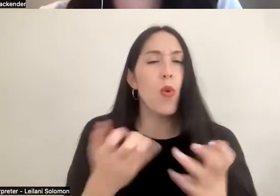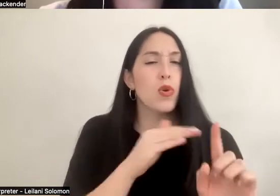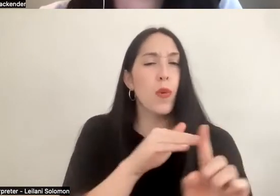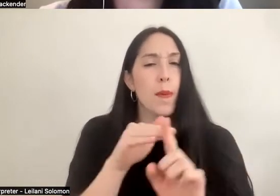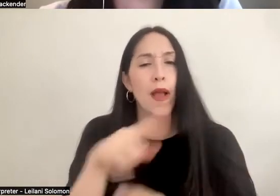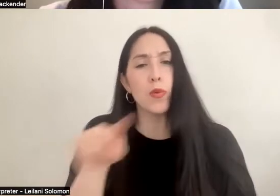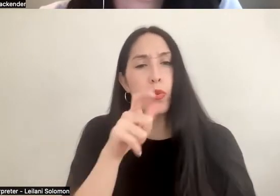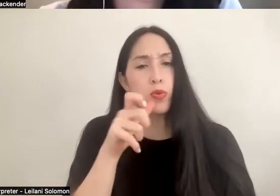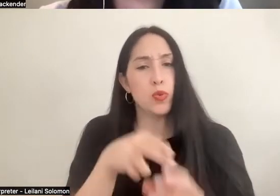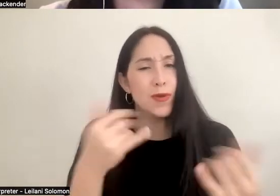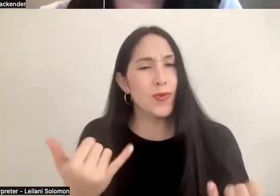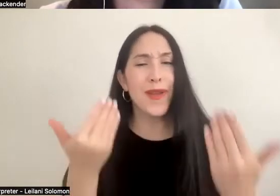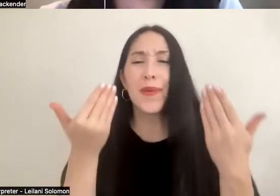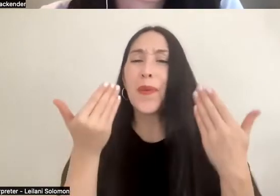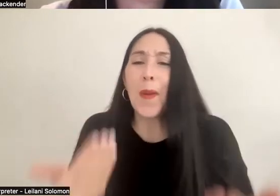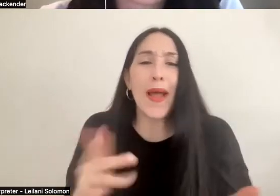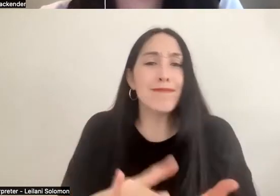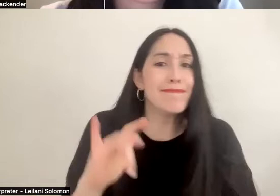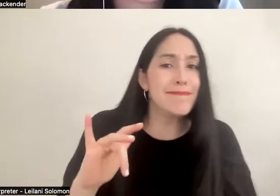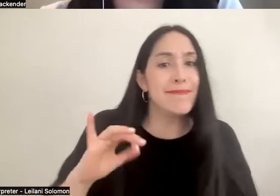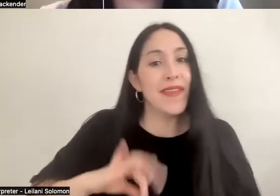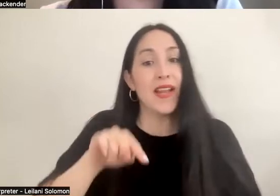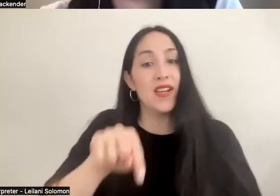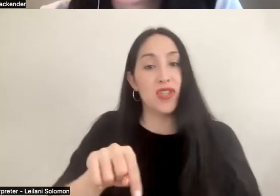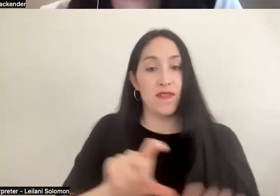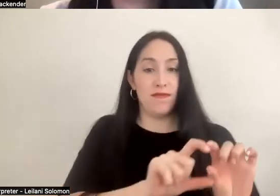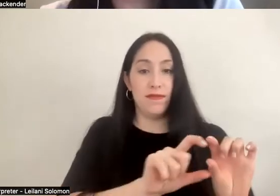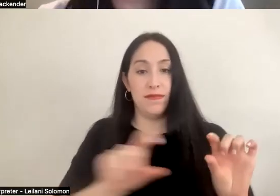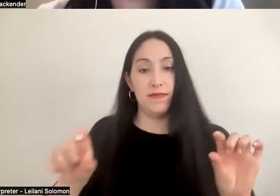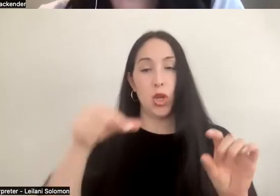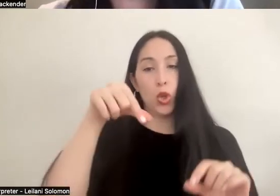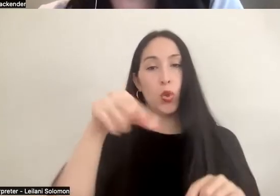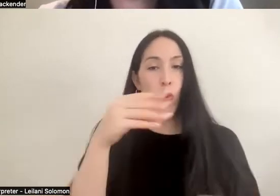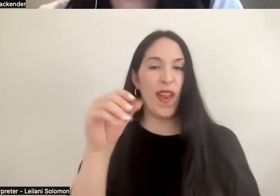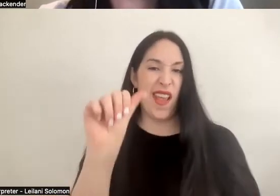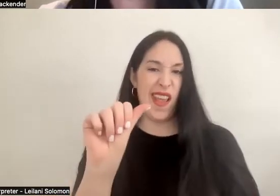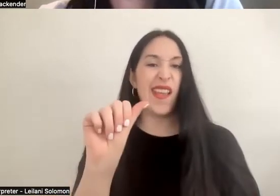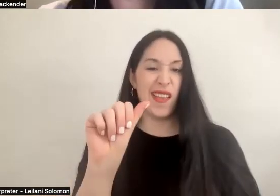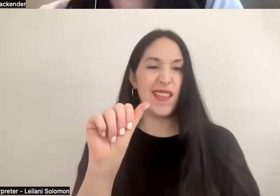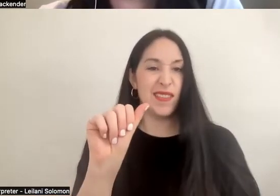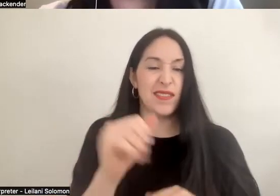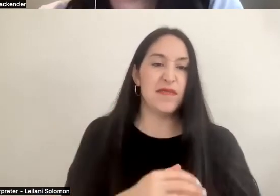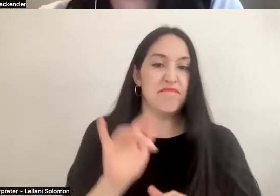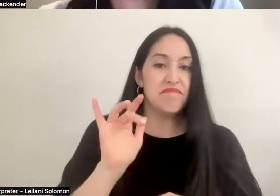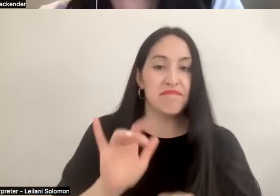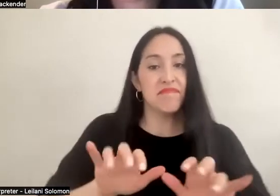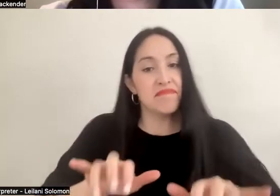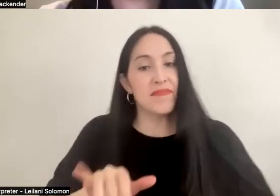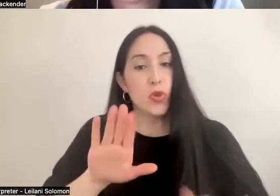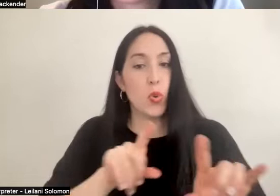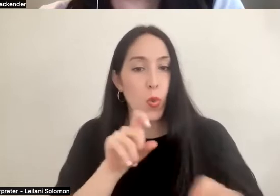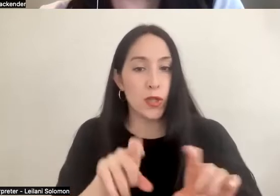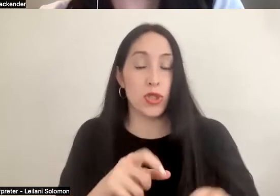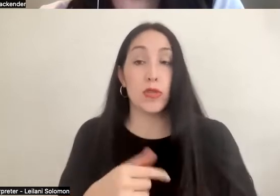today to please take advantage of the Q&A box in the Zoom panel. Looking at a few here on my other